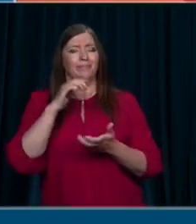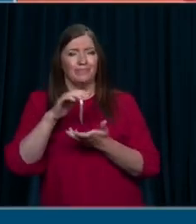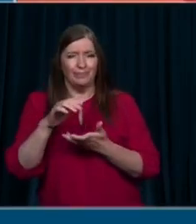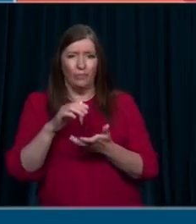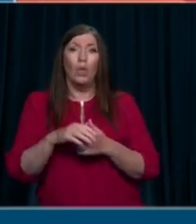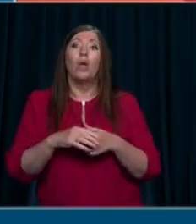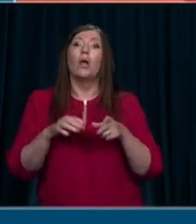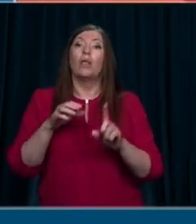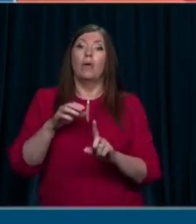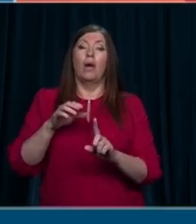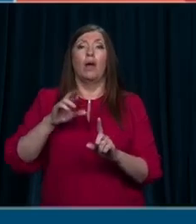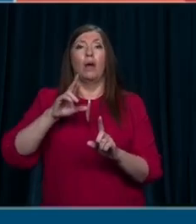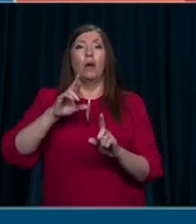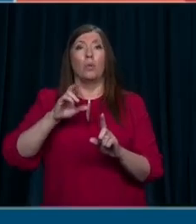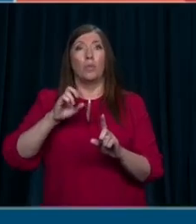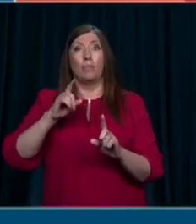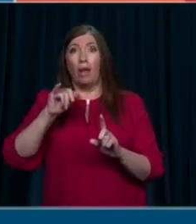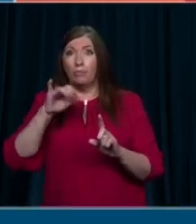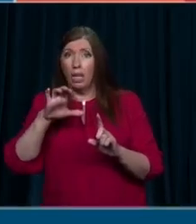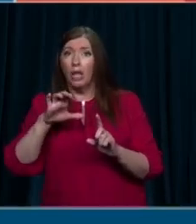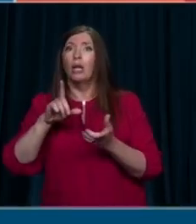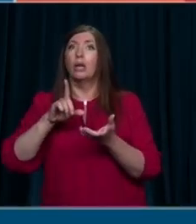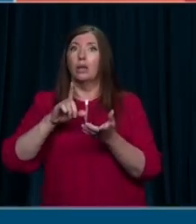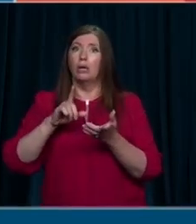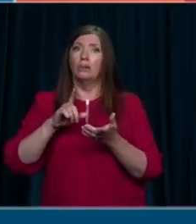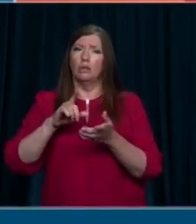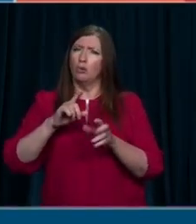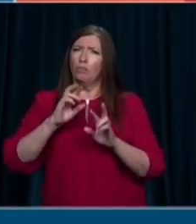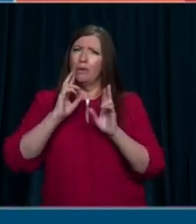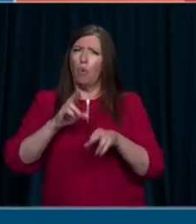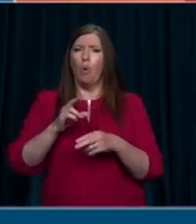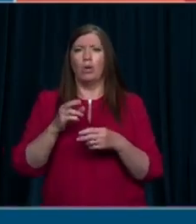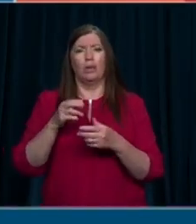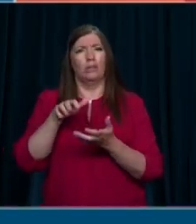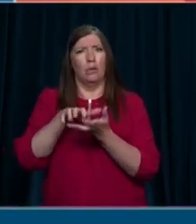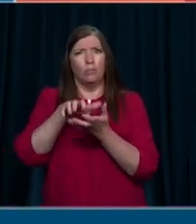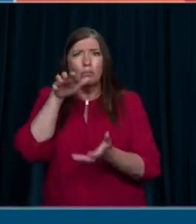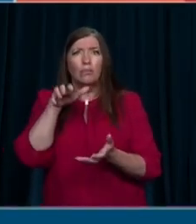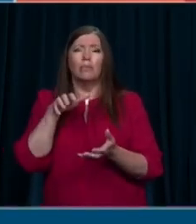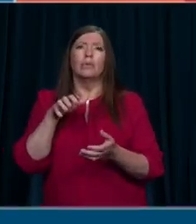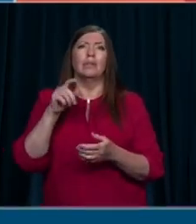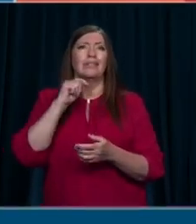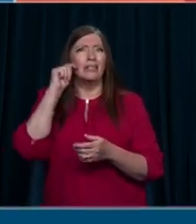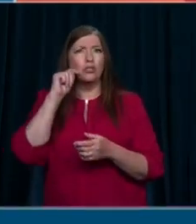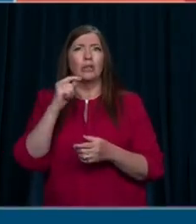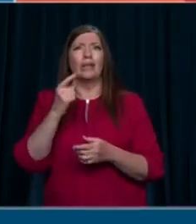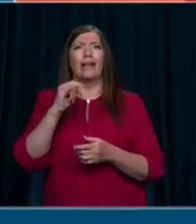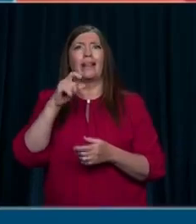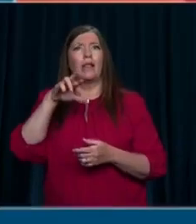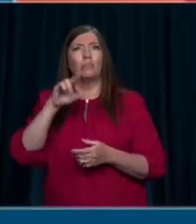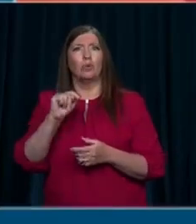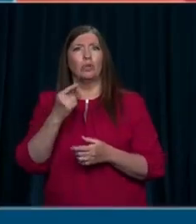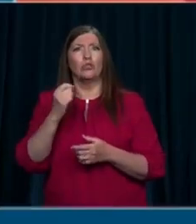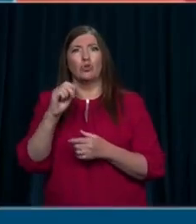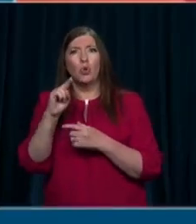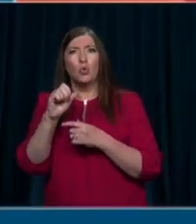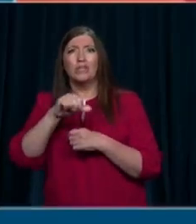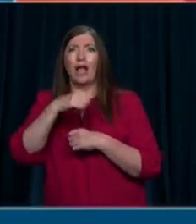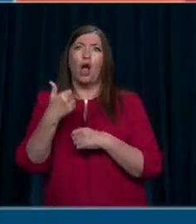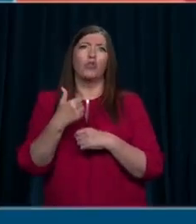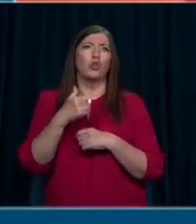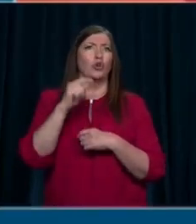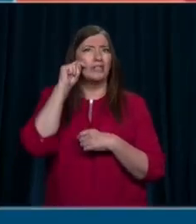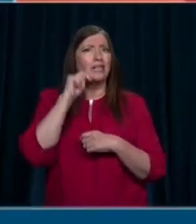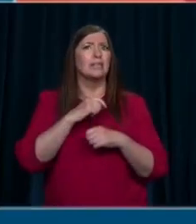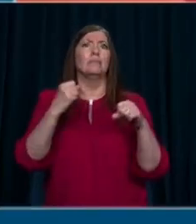The Republic has reported there's a group of affluent teenagers, one known as the Gilbert Goons, beating up other teens. One